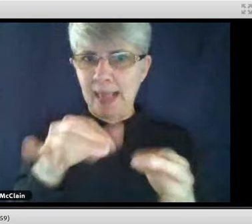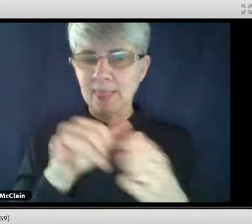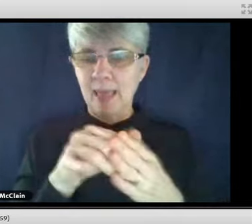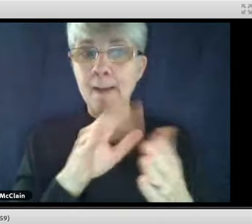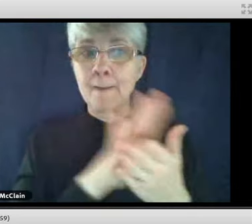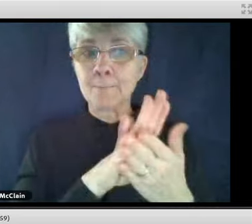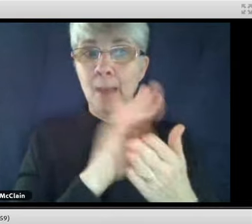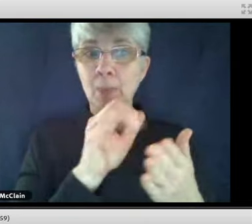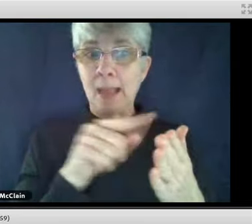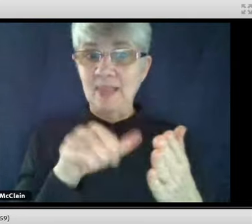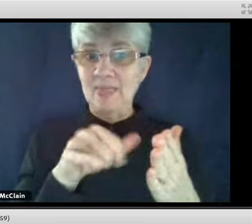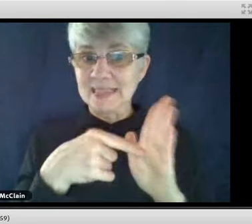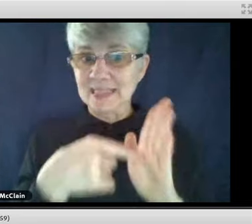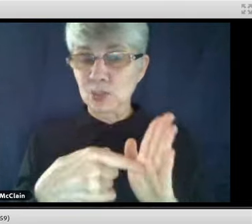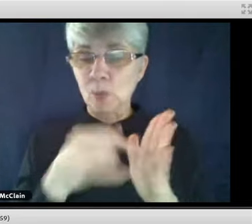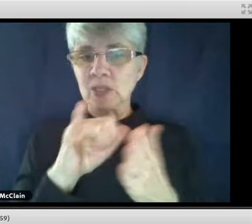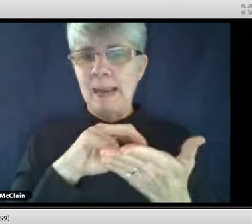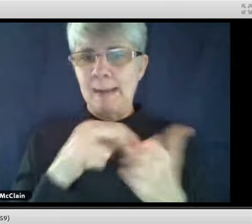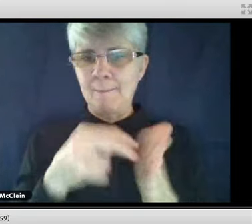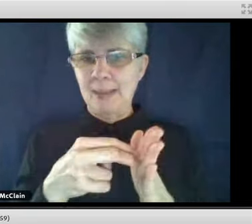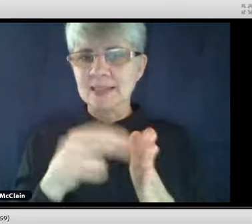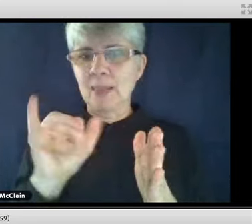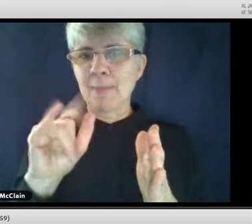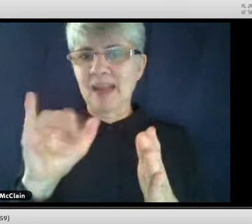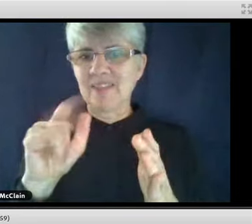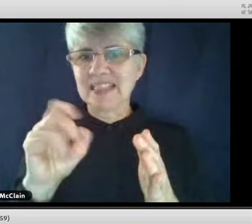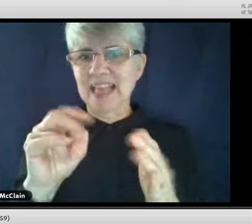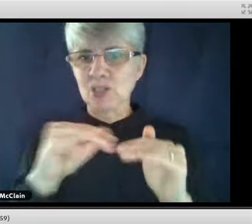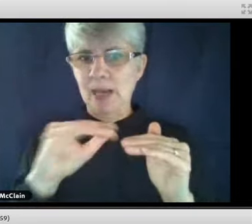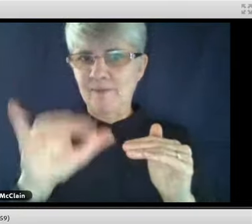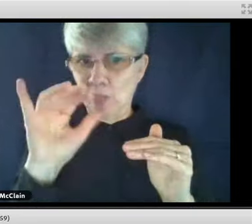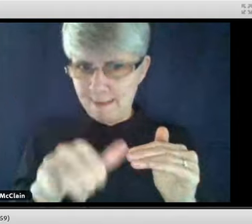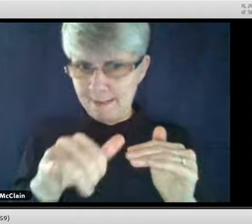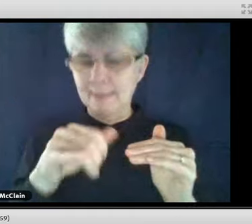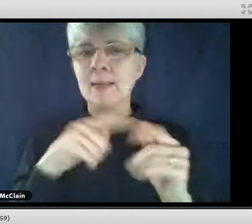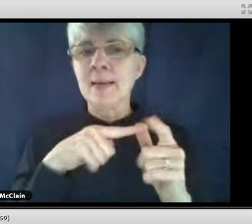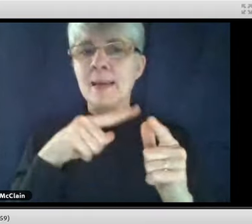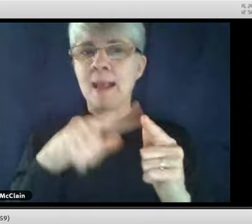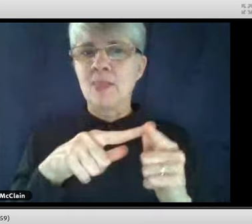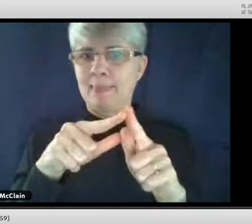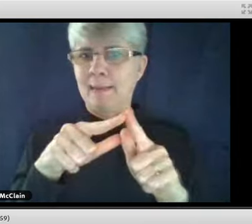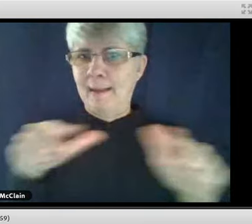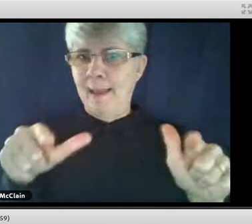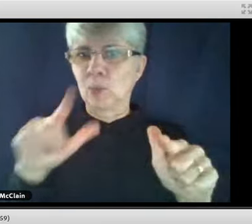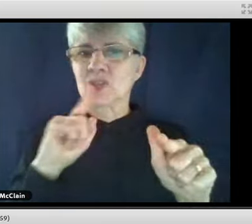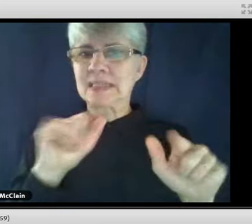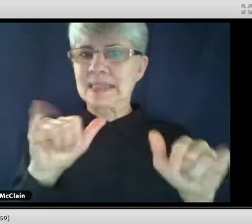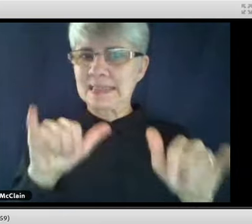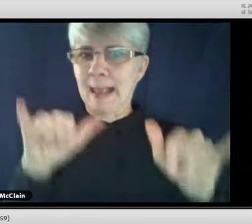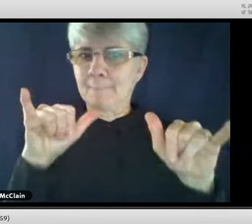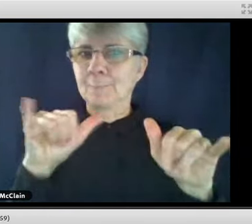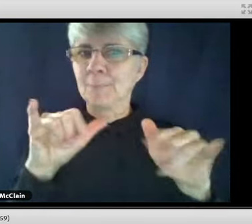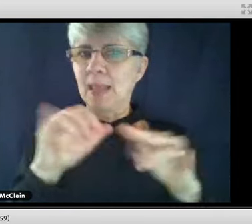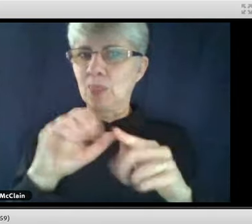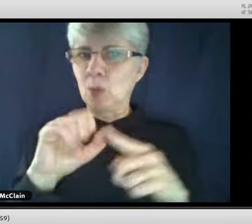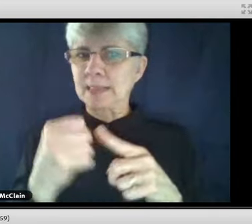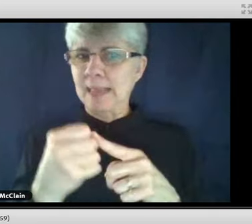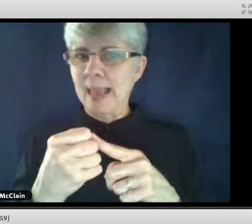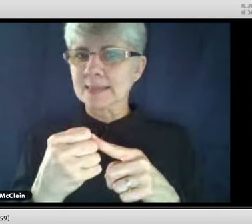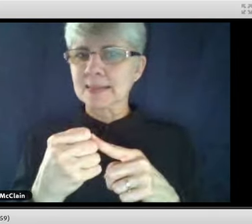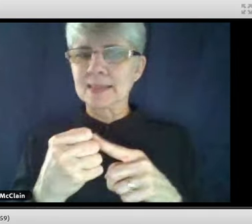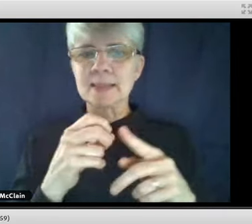paperback in this case really needs to be at the manifestation level. And like language though is the same, right? In those cases, ebook